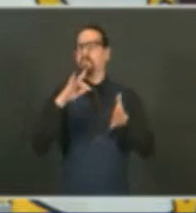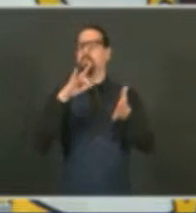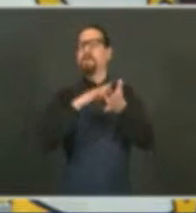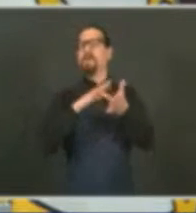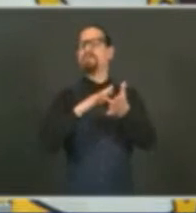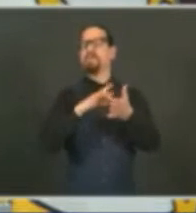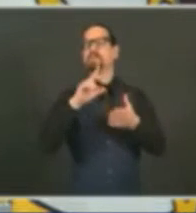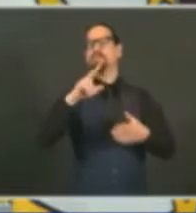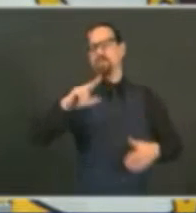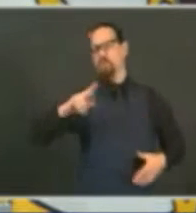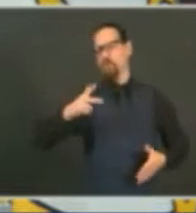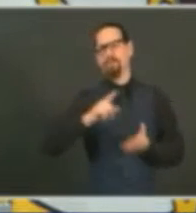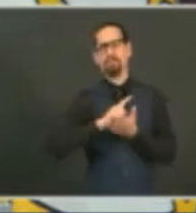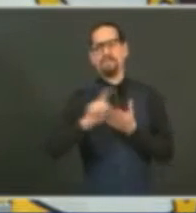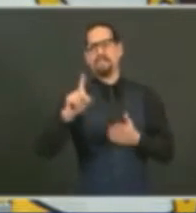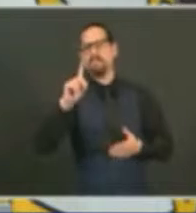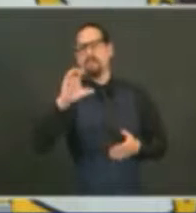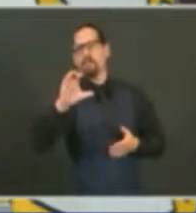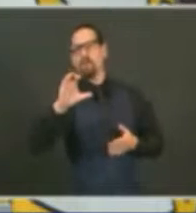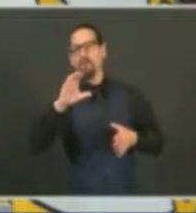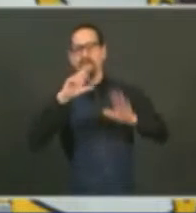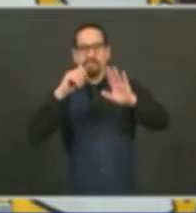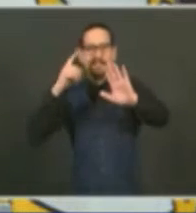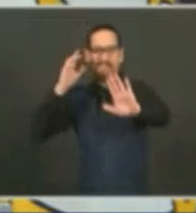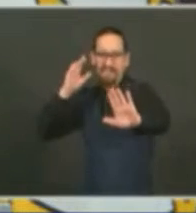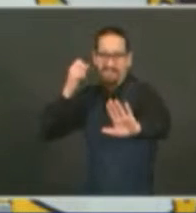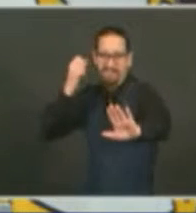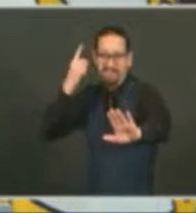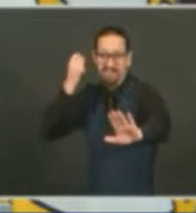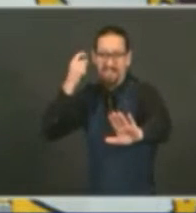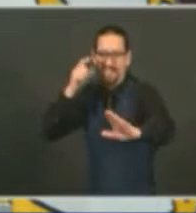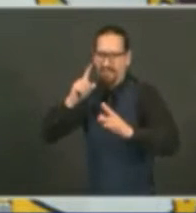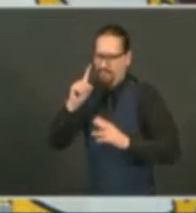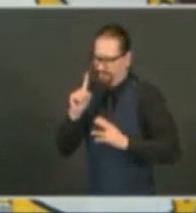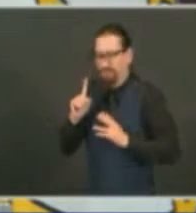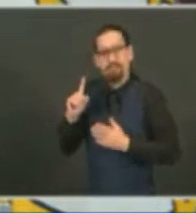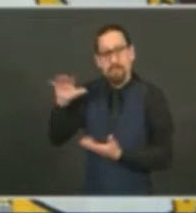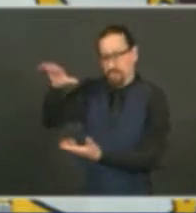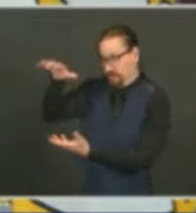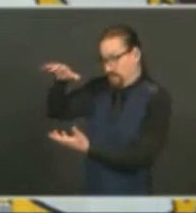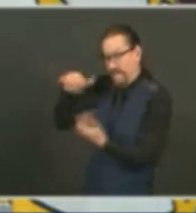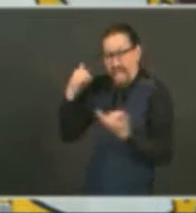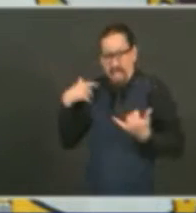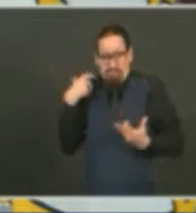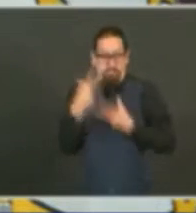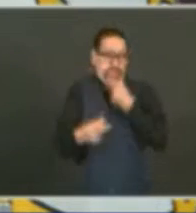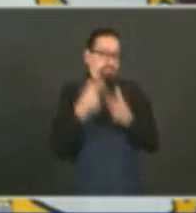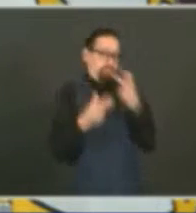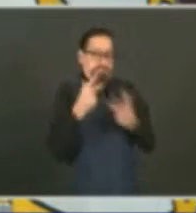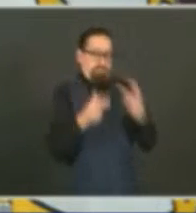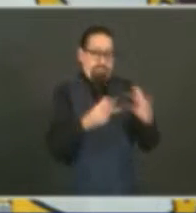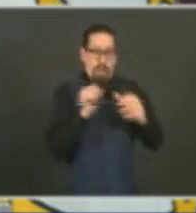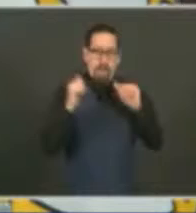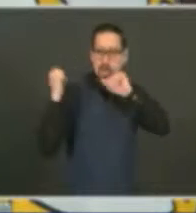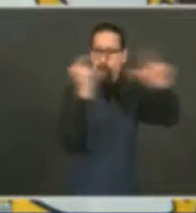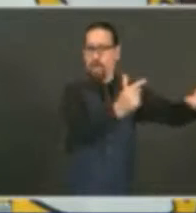I think, though, it'll be very limited initially and will ramp up over a period of